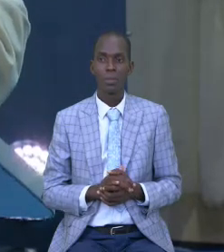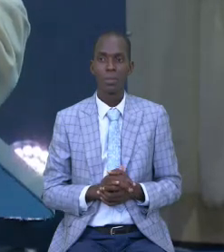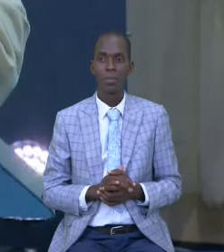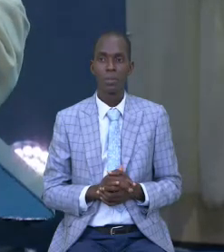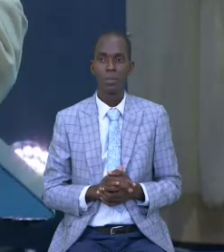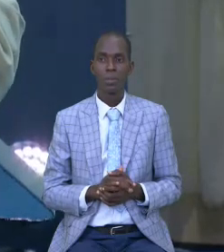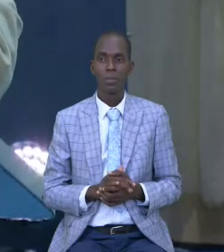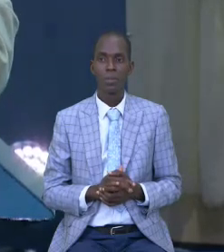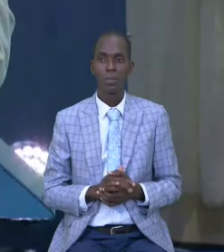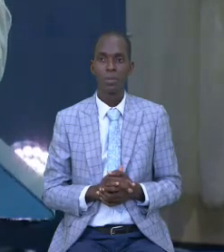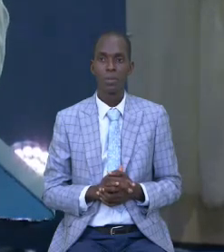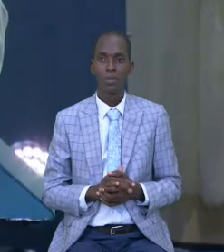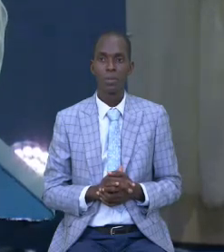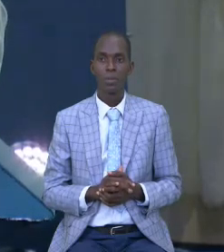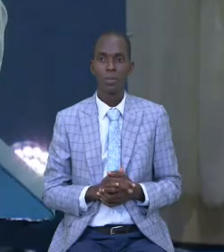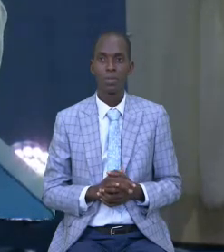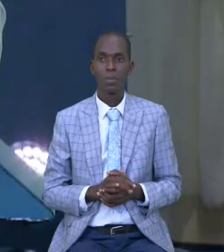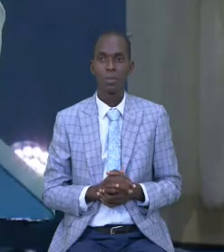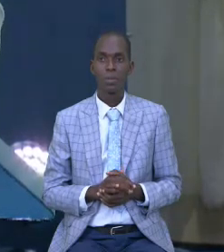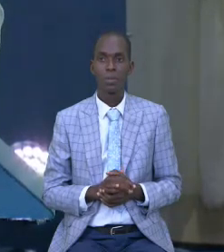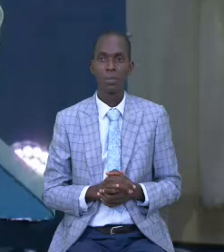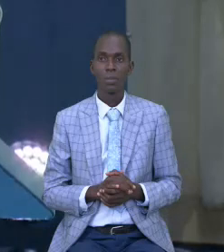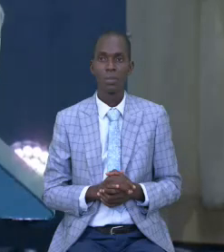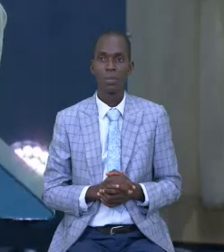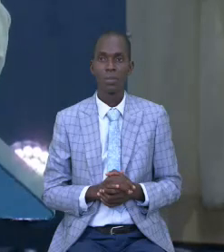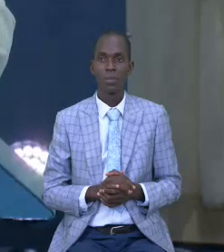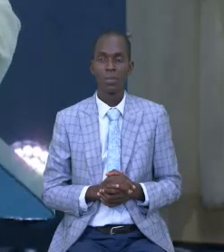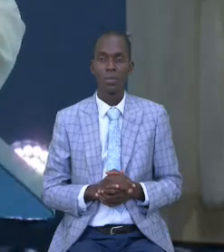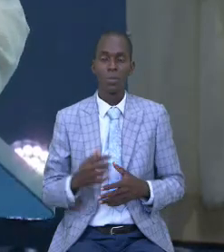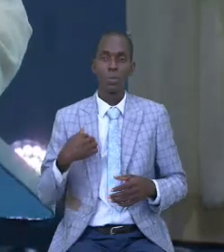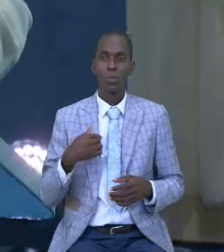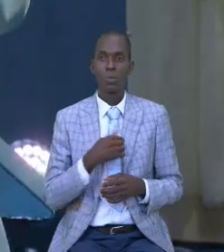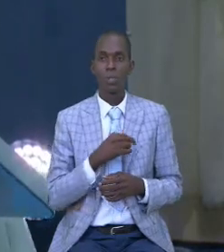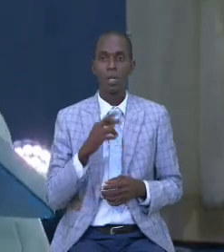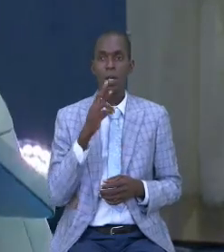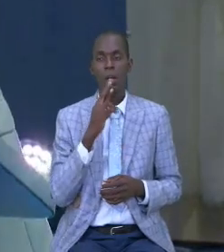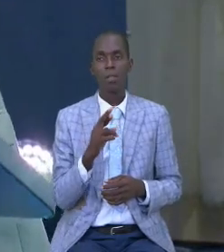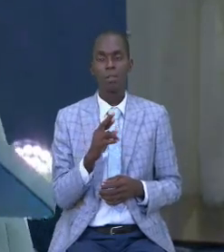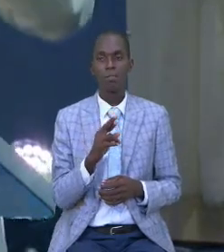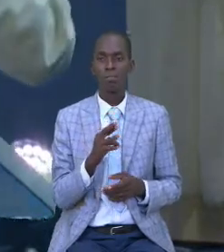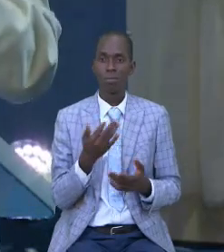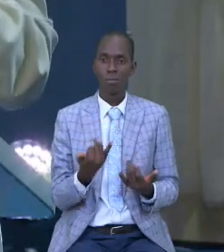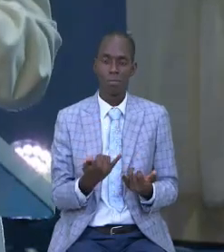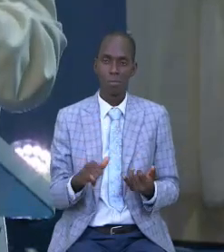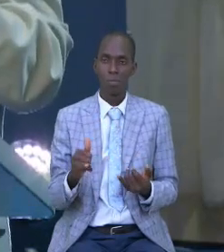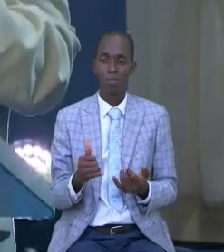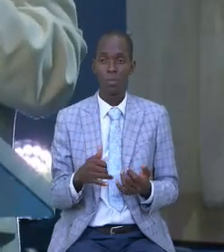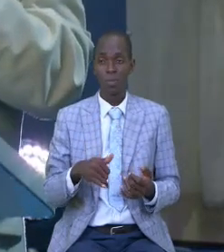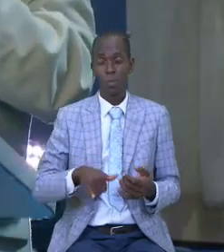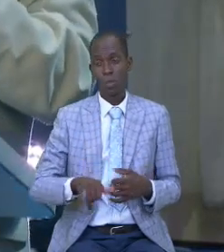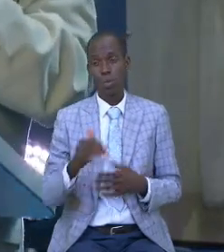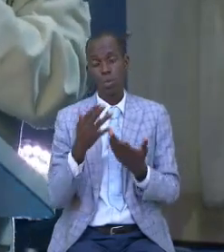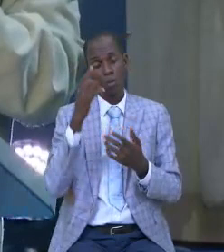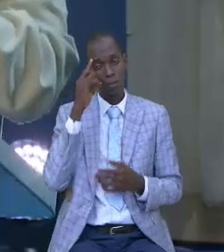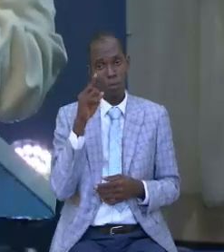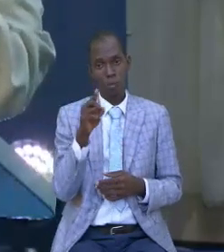We are still waiting for the brethren who are having the flag in their hand to show that